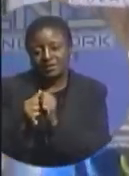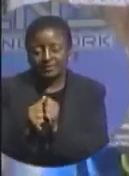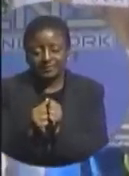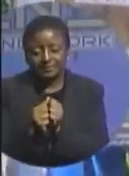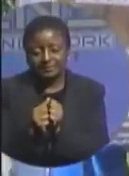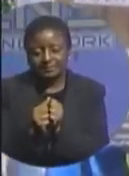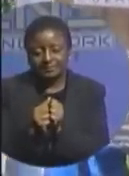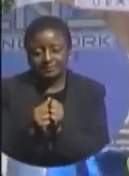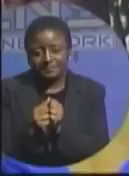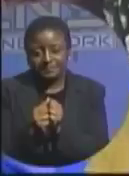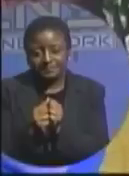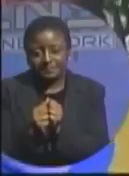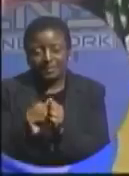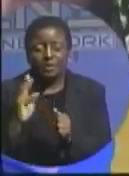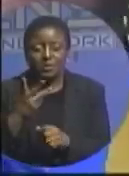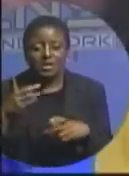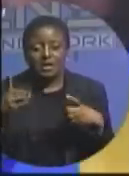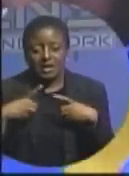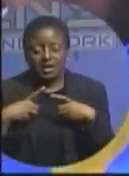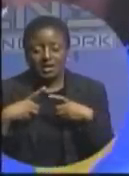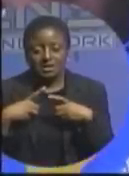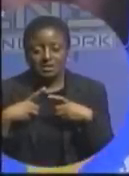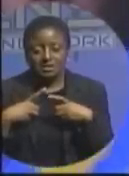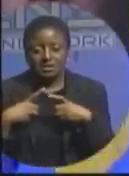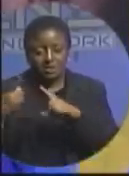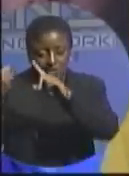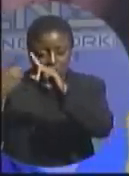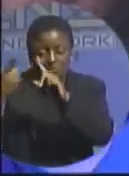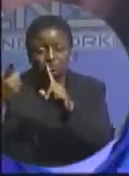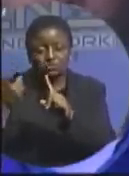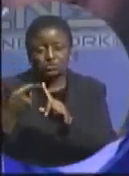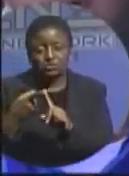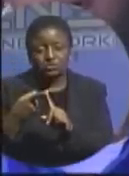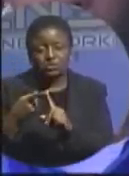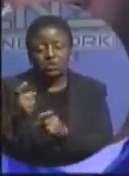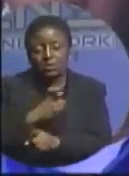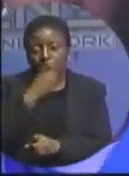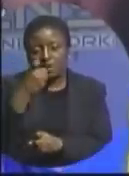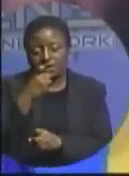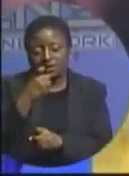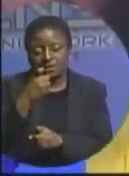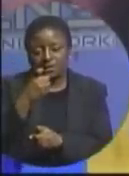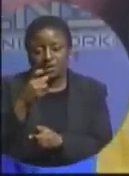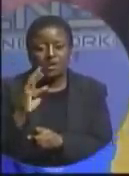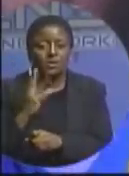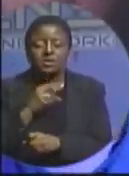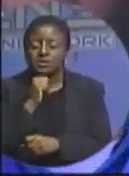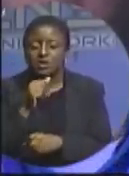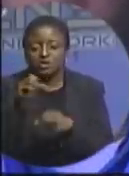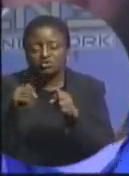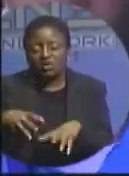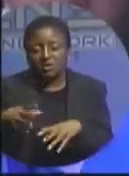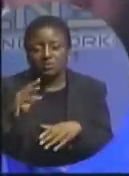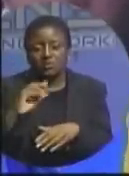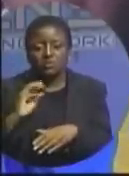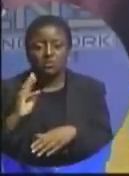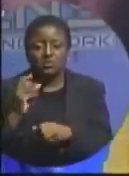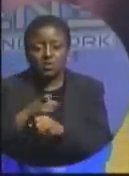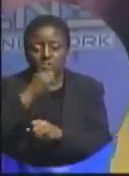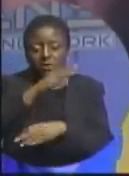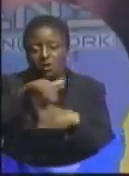We had a goal set to win it and advance to the second round. We did that. We didn't drop a game. We won all four of our games, which